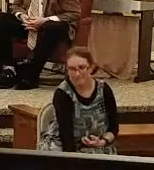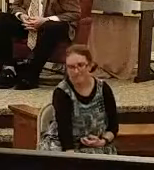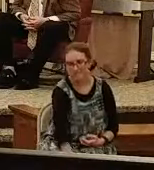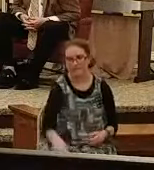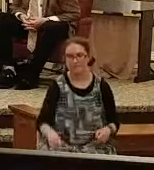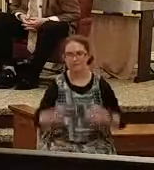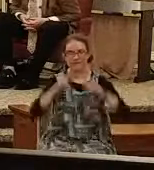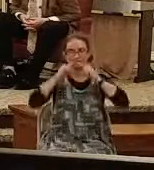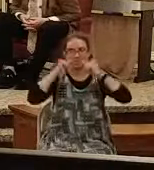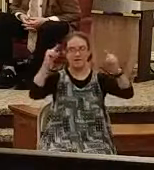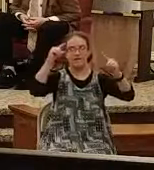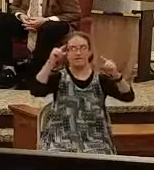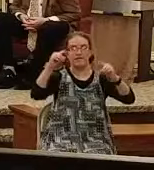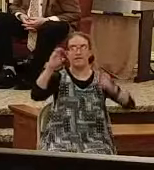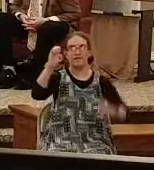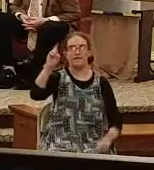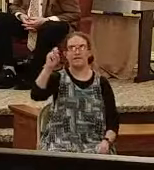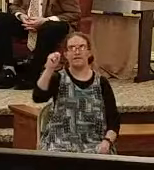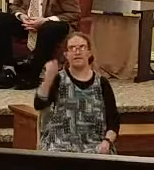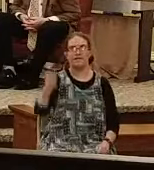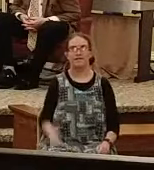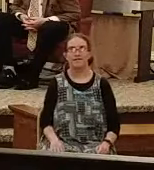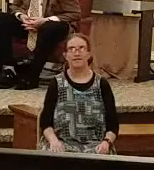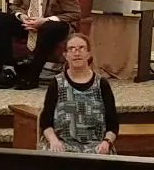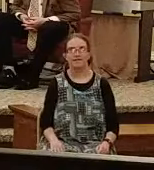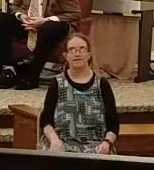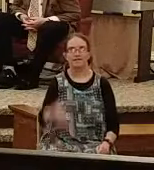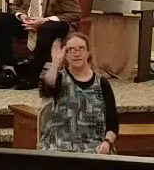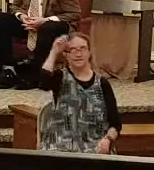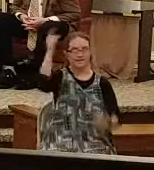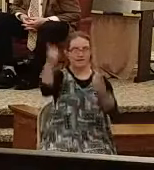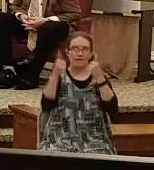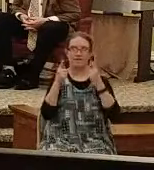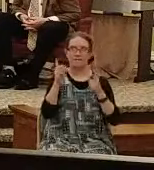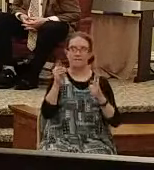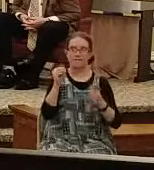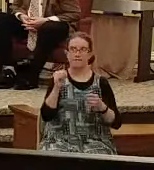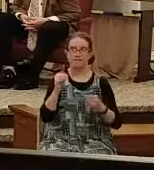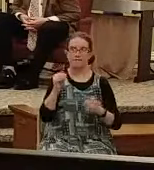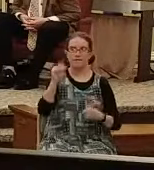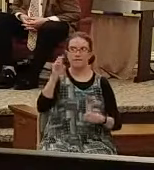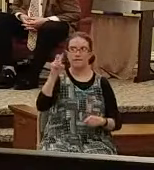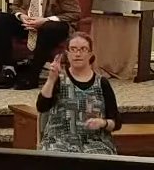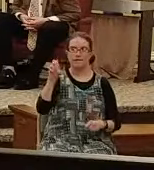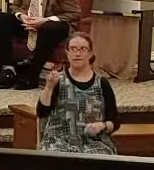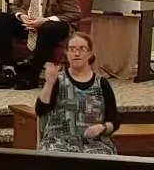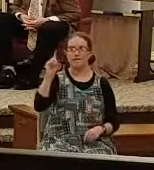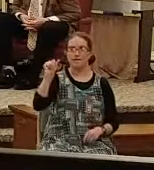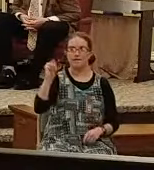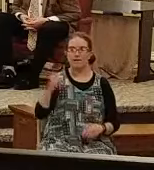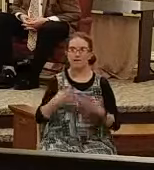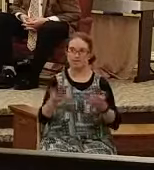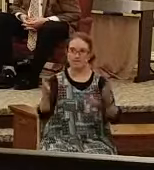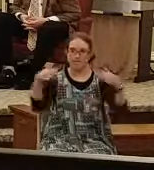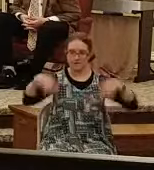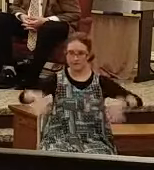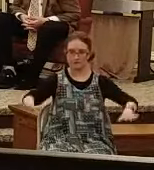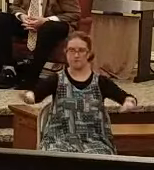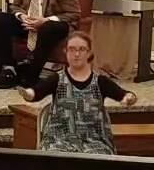it was declared in the Garden of Eden. When Satan came and did Eve and Adam the way he did, and they yielded to